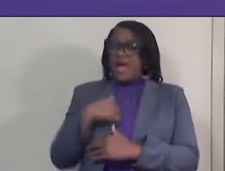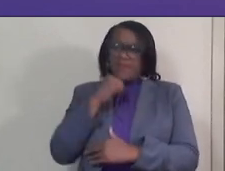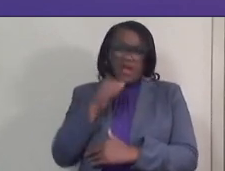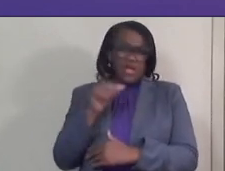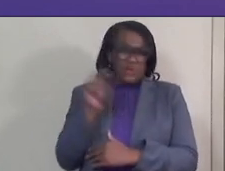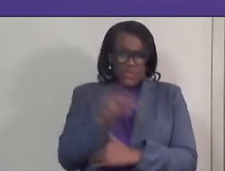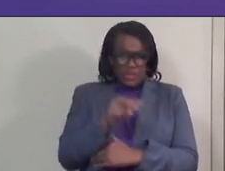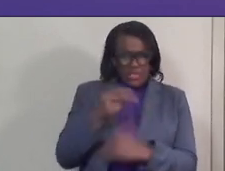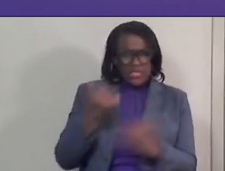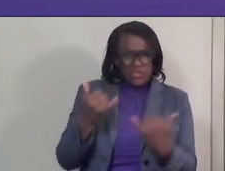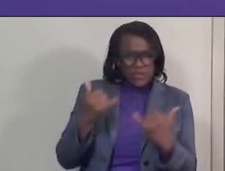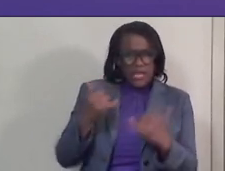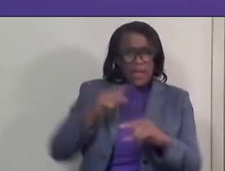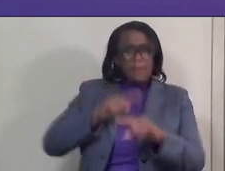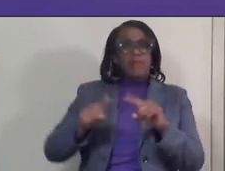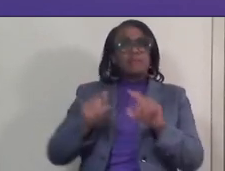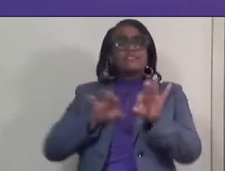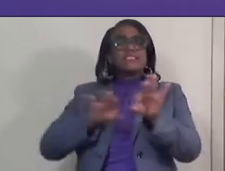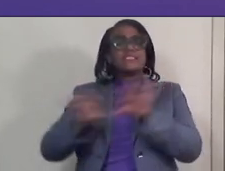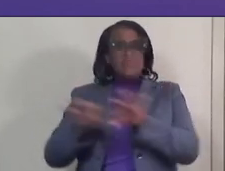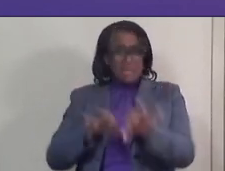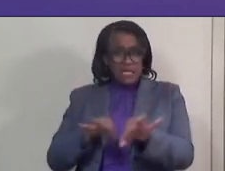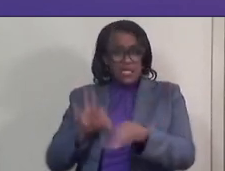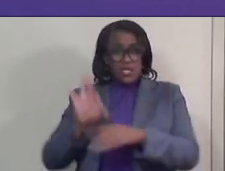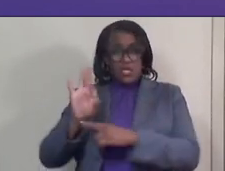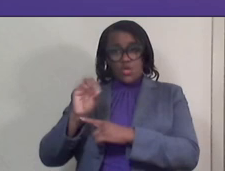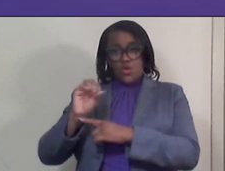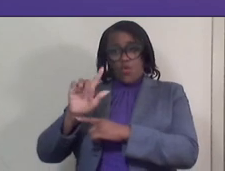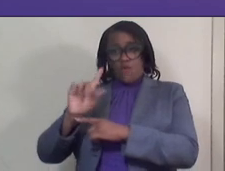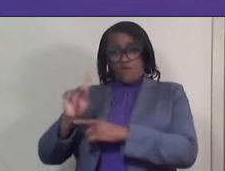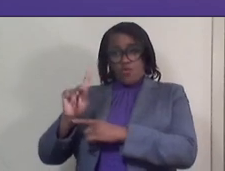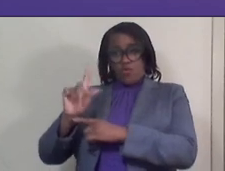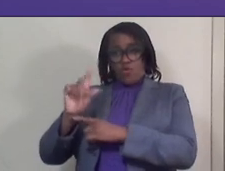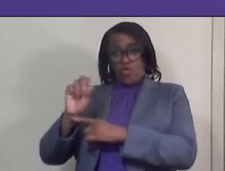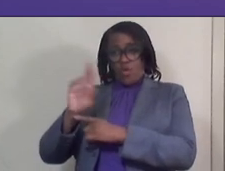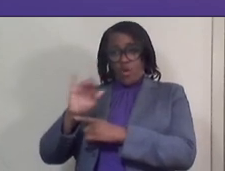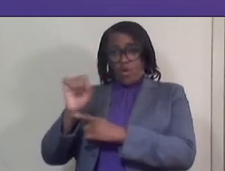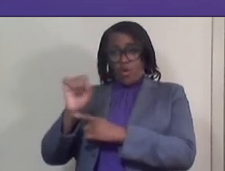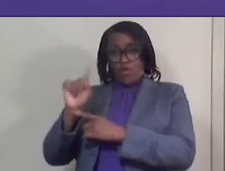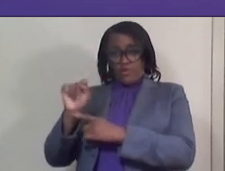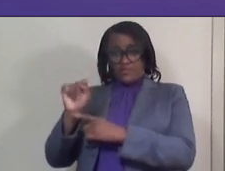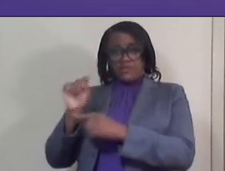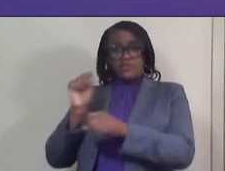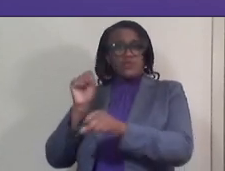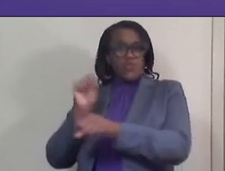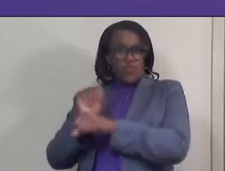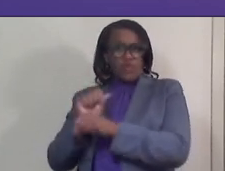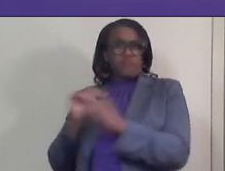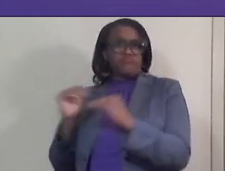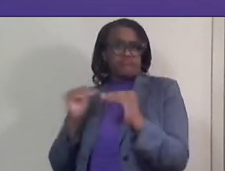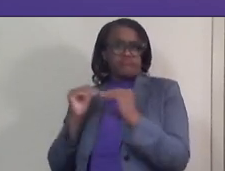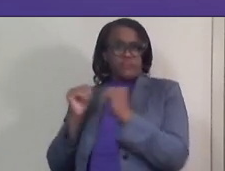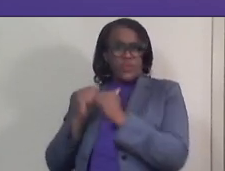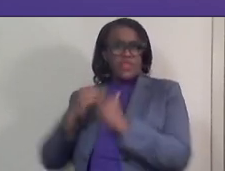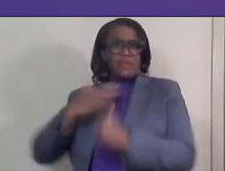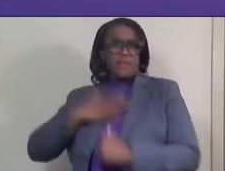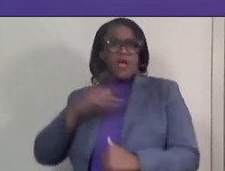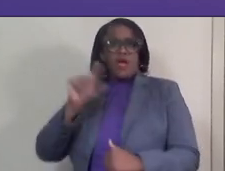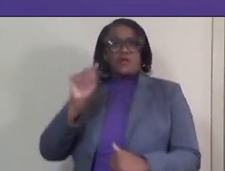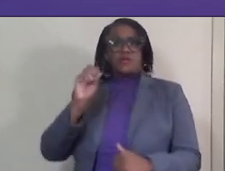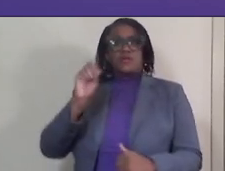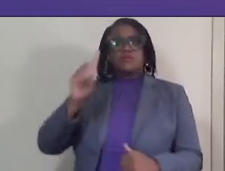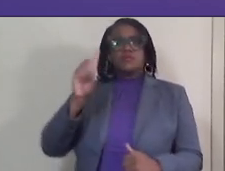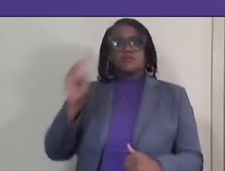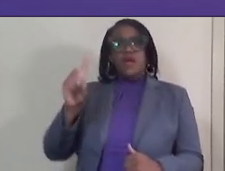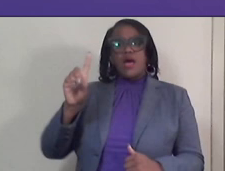just going to explain a bit. A folklorist colleague of mine, Todd Lawrence, who's a professor at St.